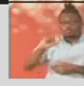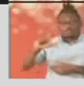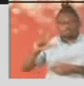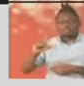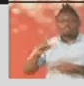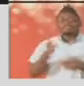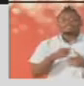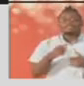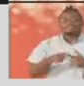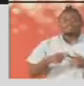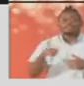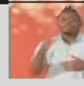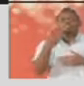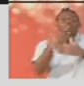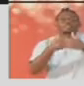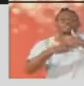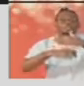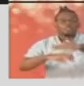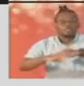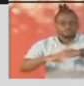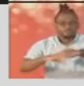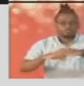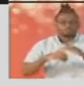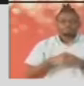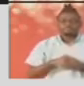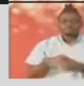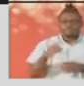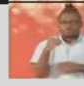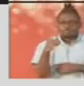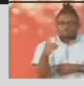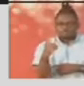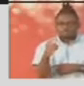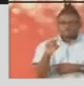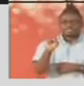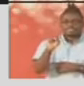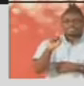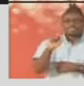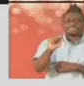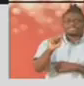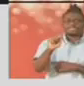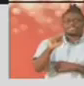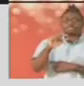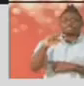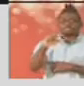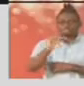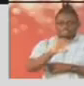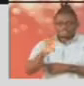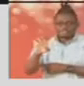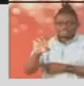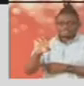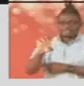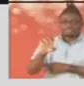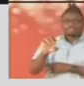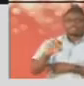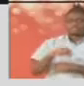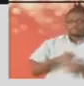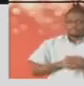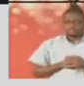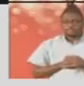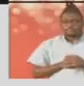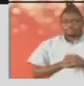area. We are also seeing 1 in County St. George East in the El Dorado Tunapuna area and 1 in Diego